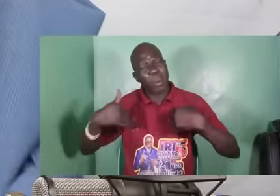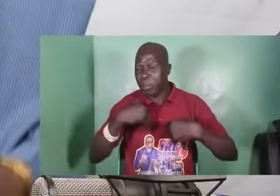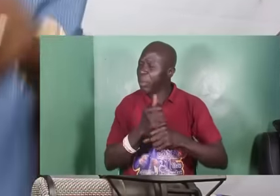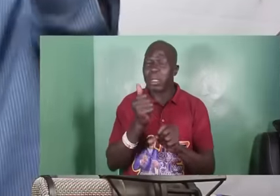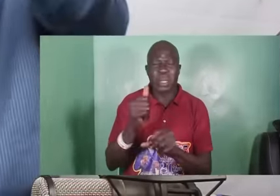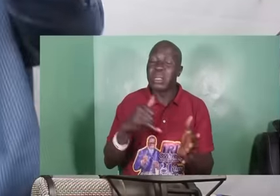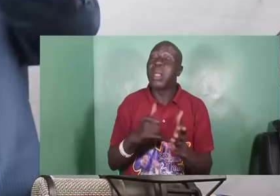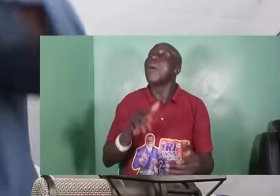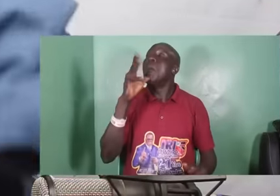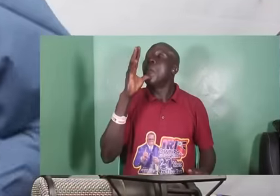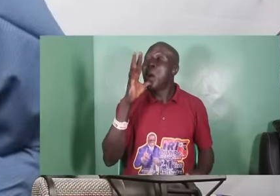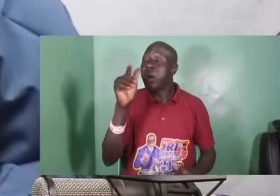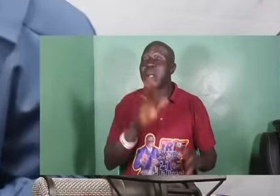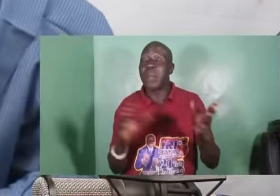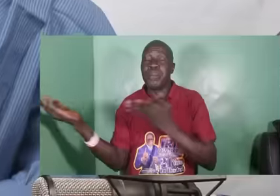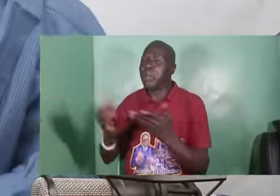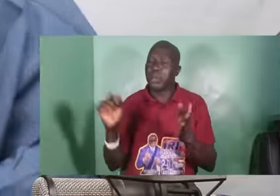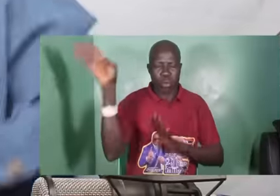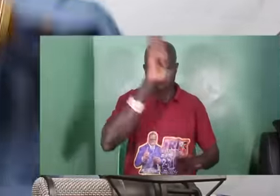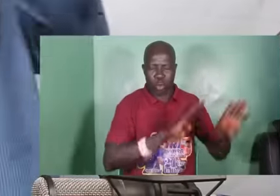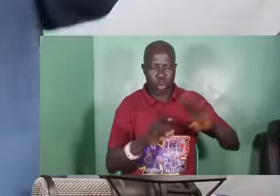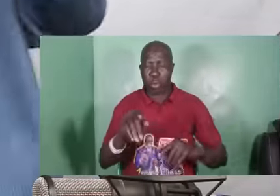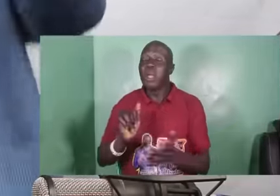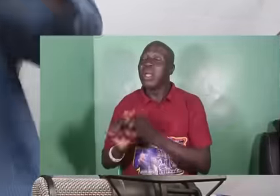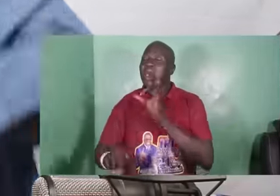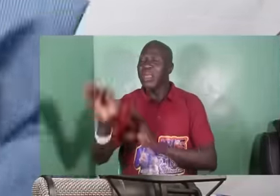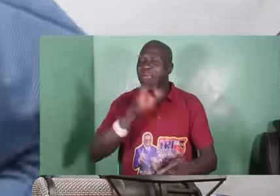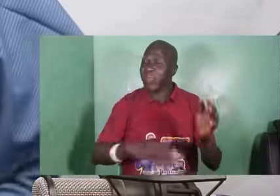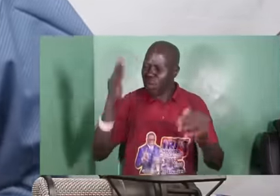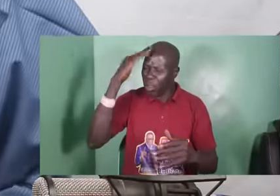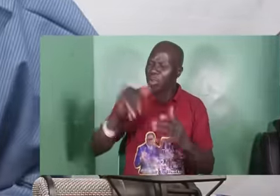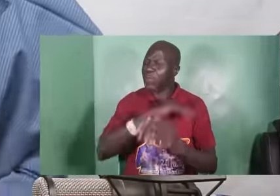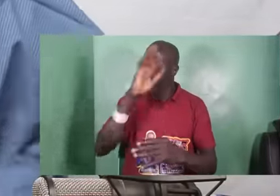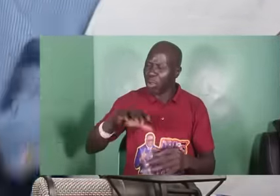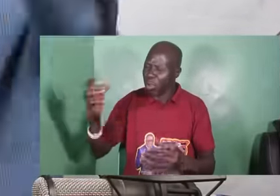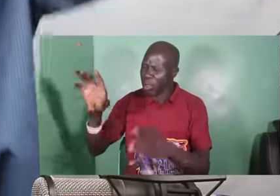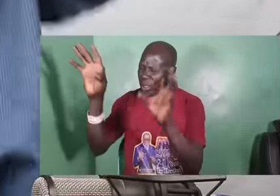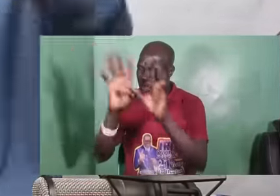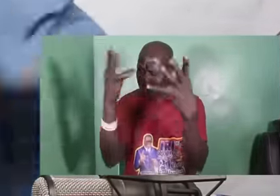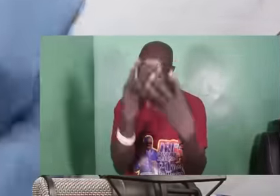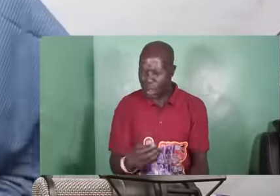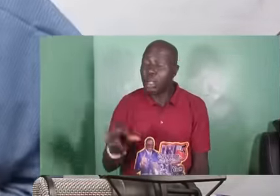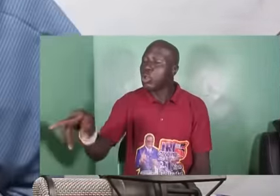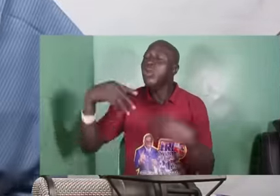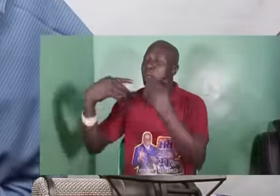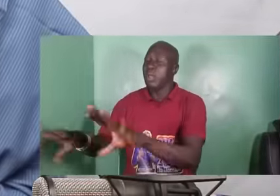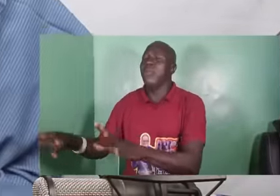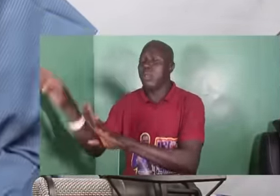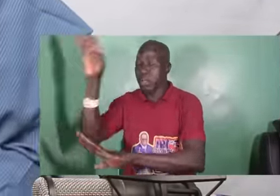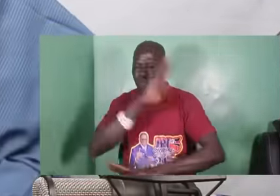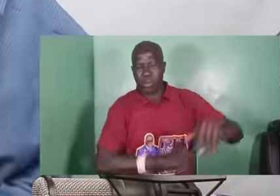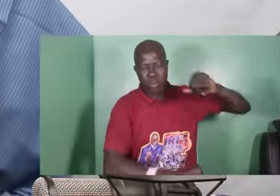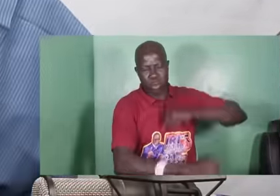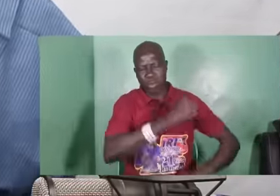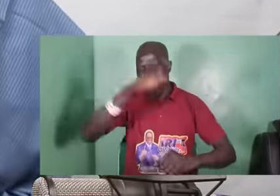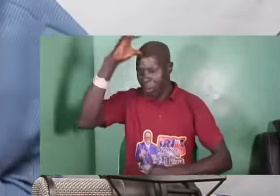have not make it. Mama, you are not going to. They are waging against their mother. Mama, but all of my back. They know that in your case, children will not accept you. You two will come out of